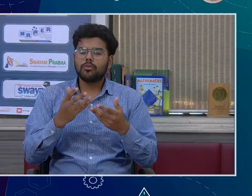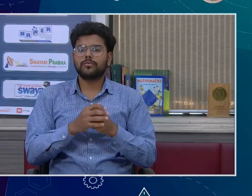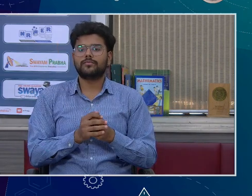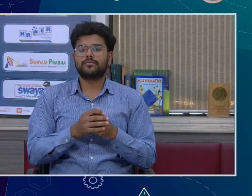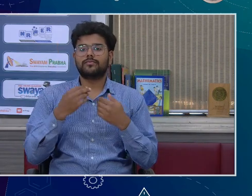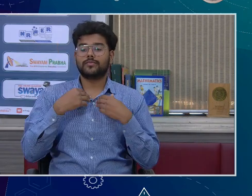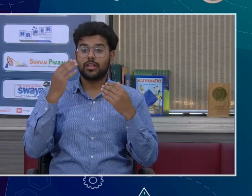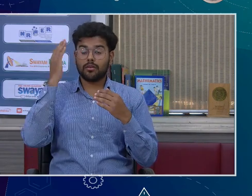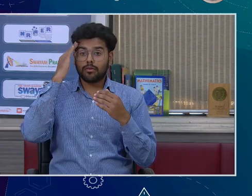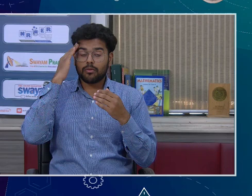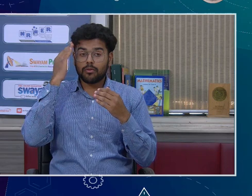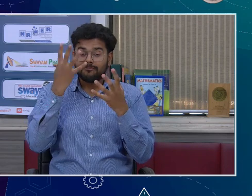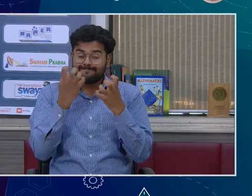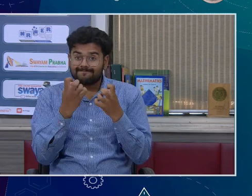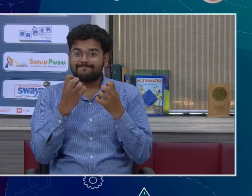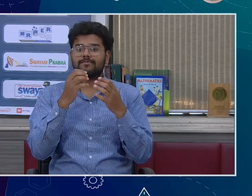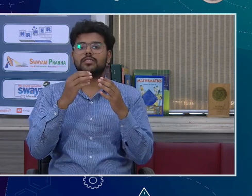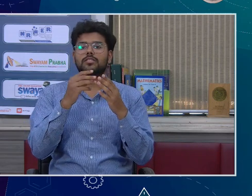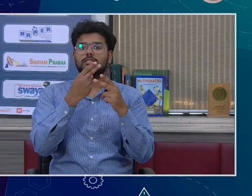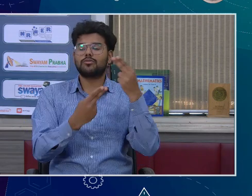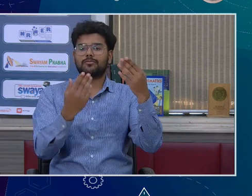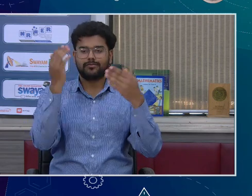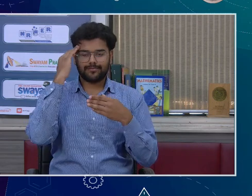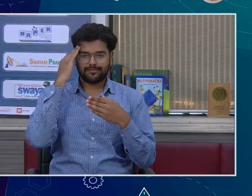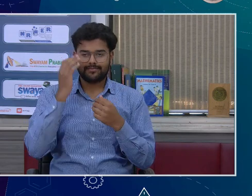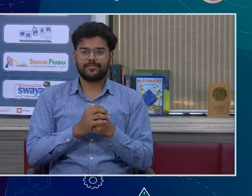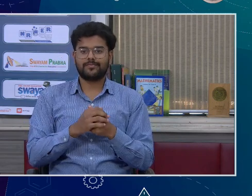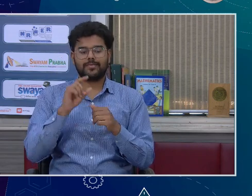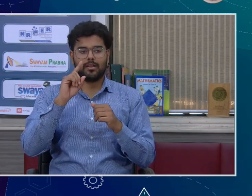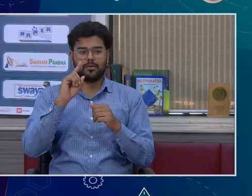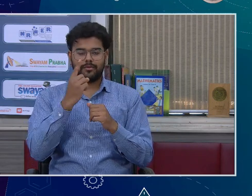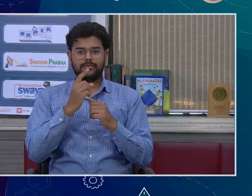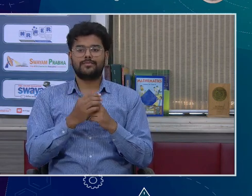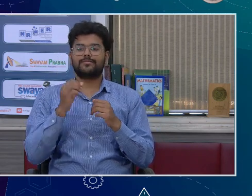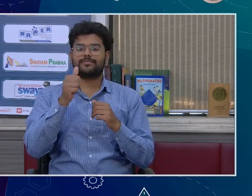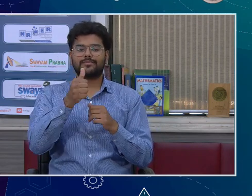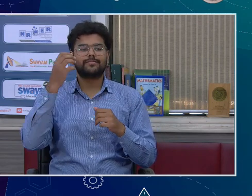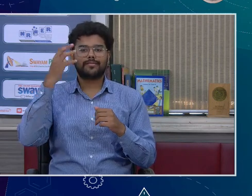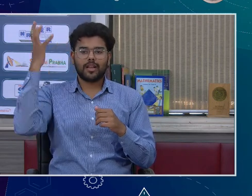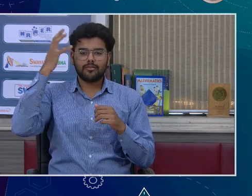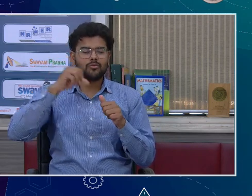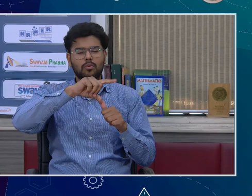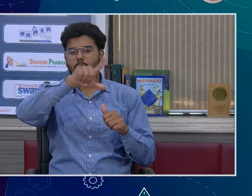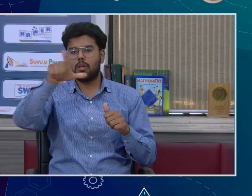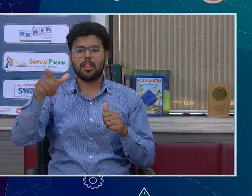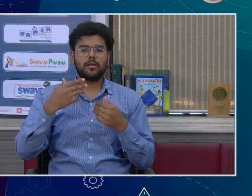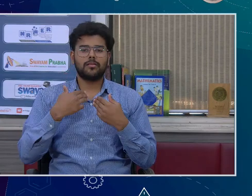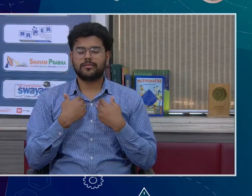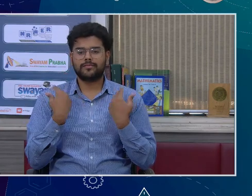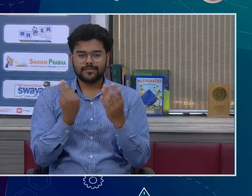know about the story first. Okay, firstly, yes, good afternoon to everybody. We are going